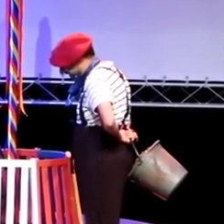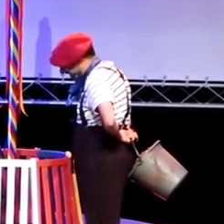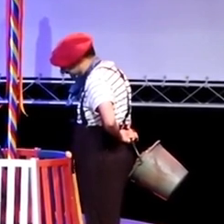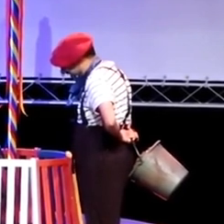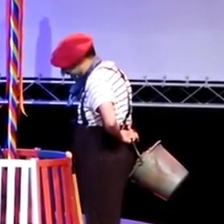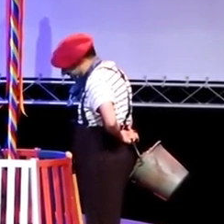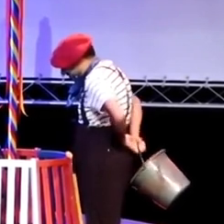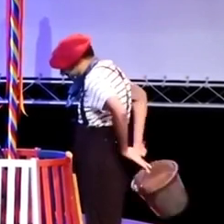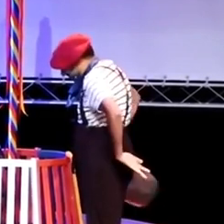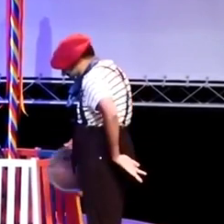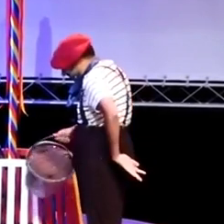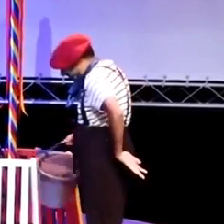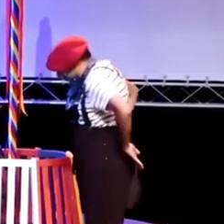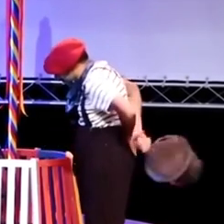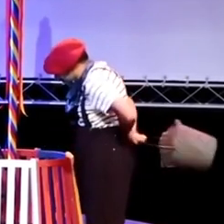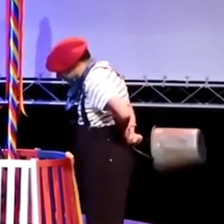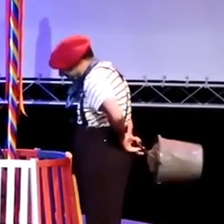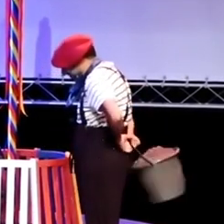Let me see.